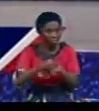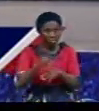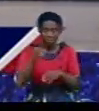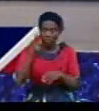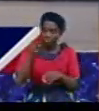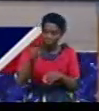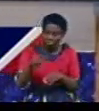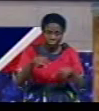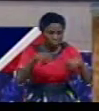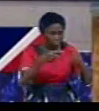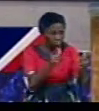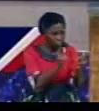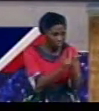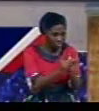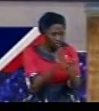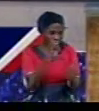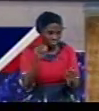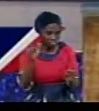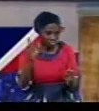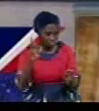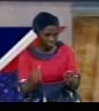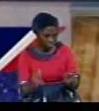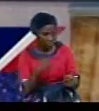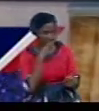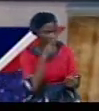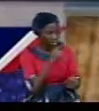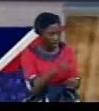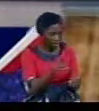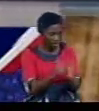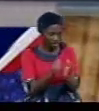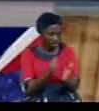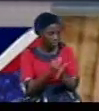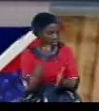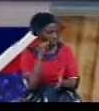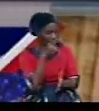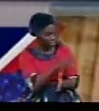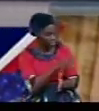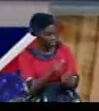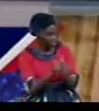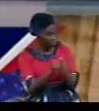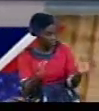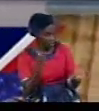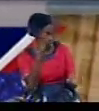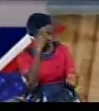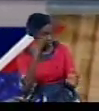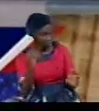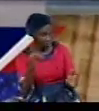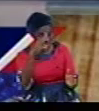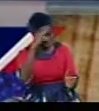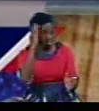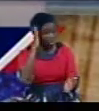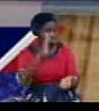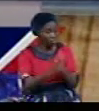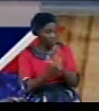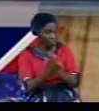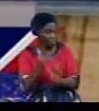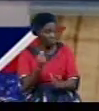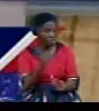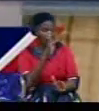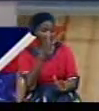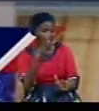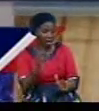tell her this she without knowing man will be the mother of